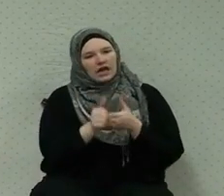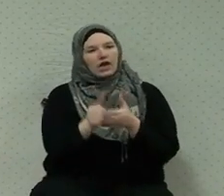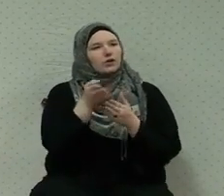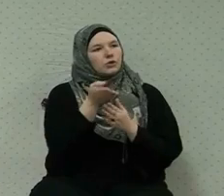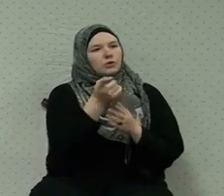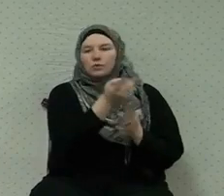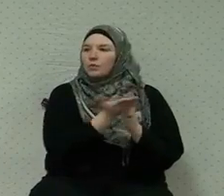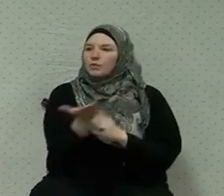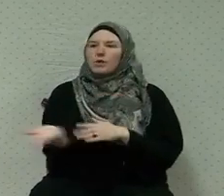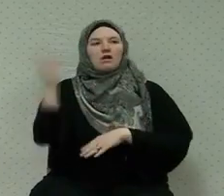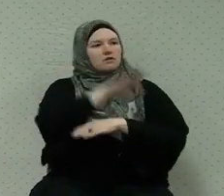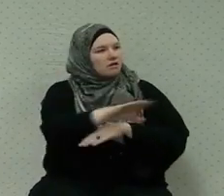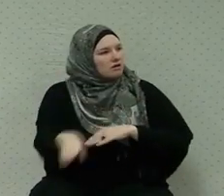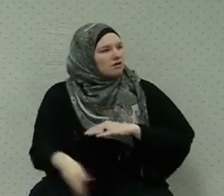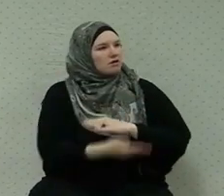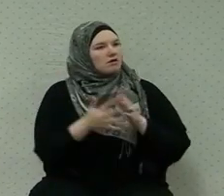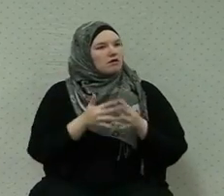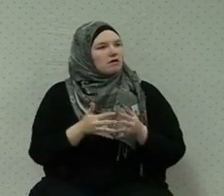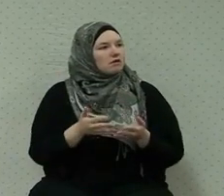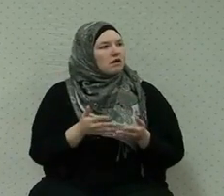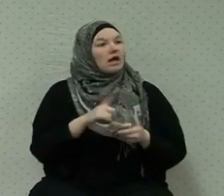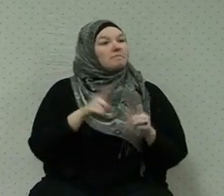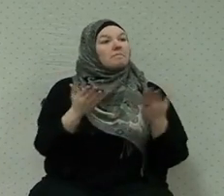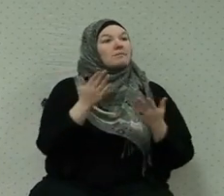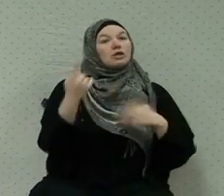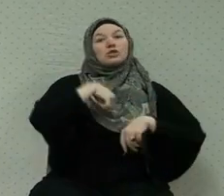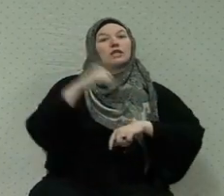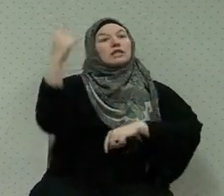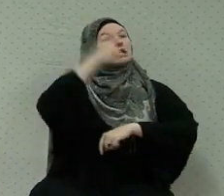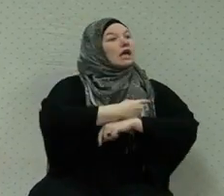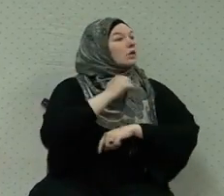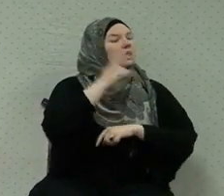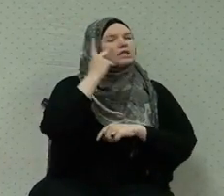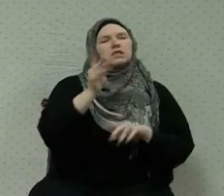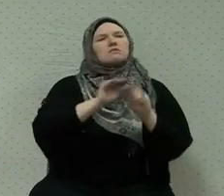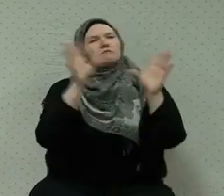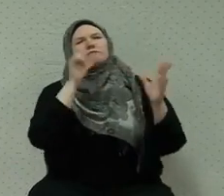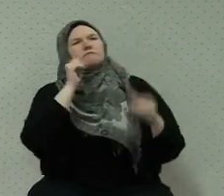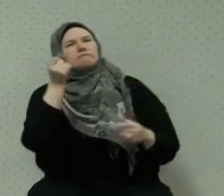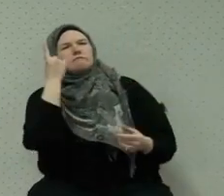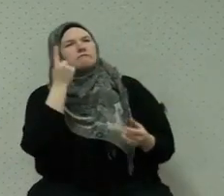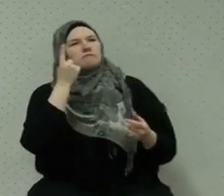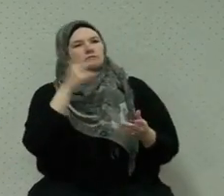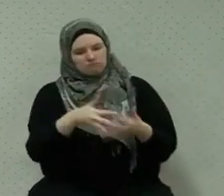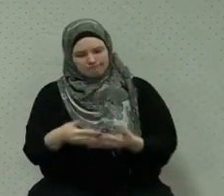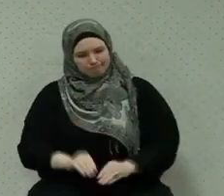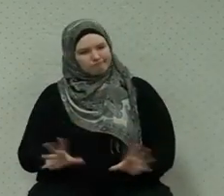by the day what you wouldn't see on your own, and it shows you by night what you wouldn't see at all.